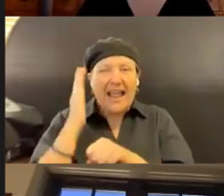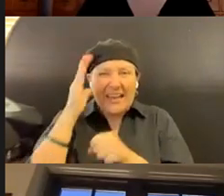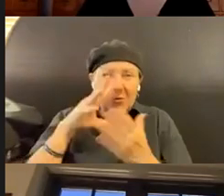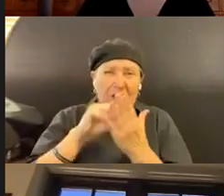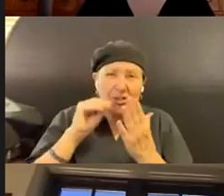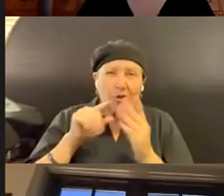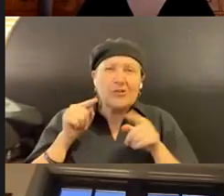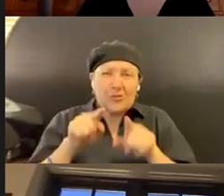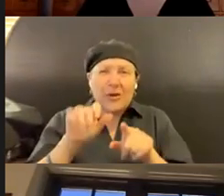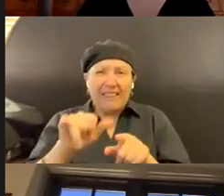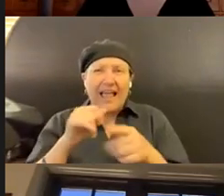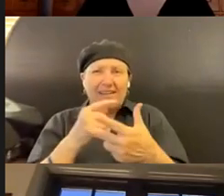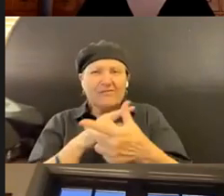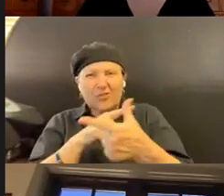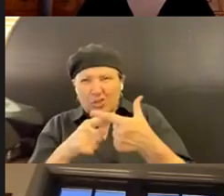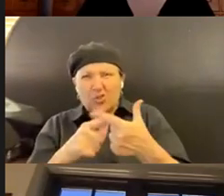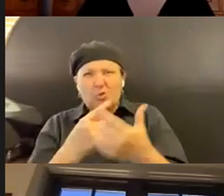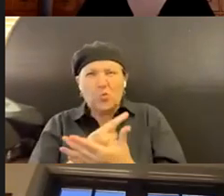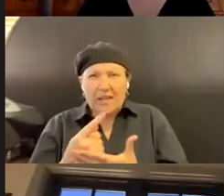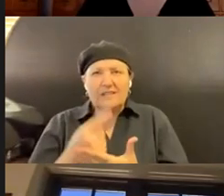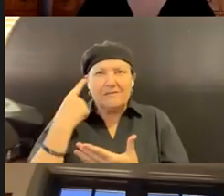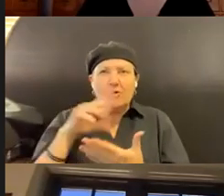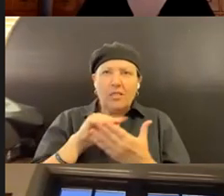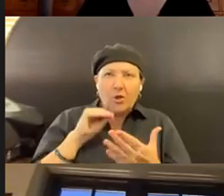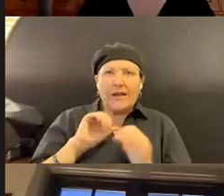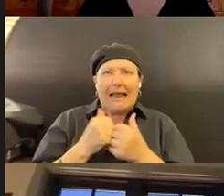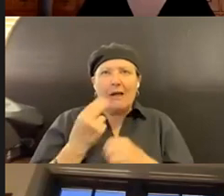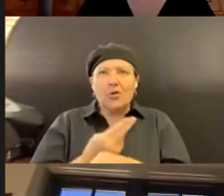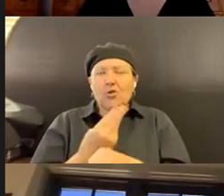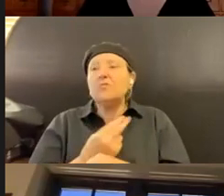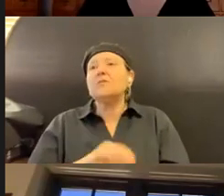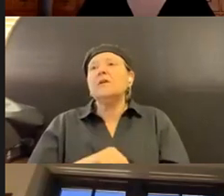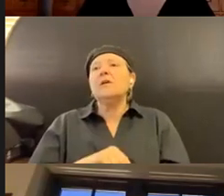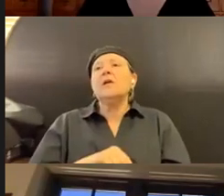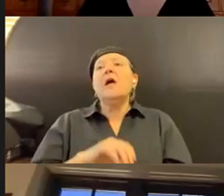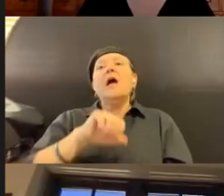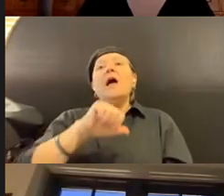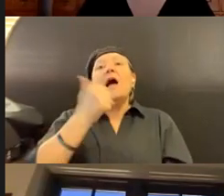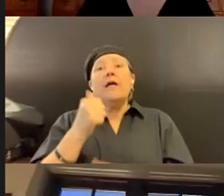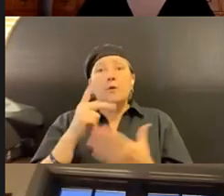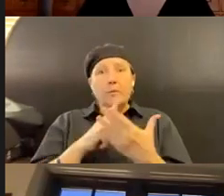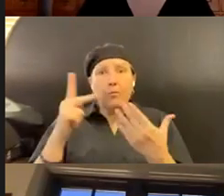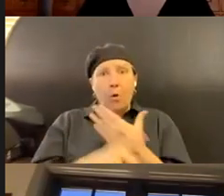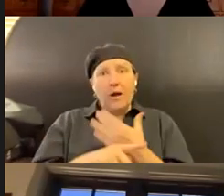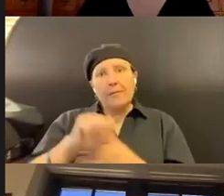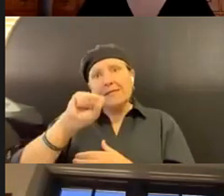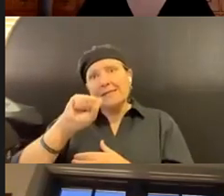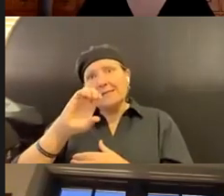count towards their grades, they can do it effectively. Yeah, and other platforms include Seesaw, which is a little bit more kid-friendly.